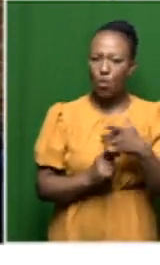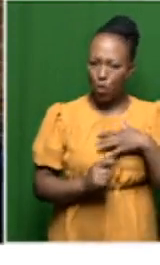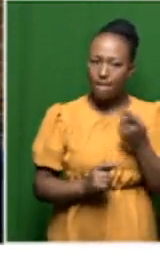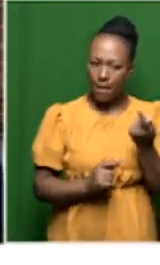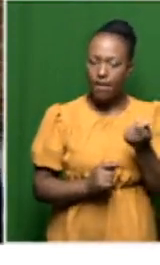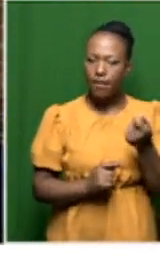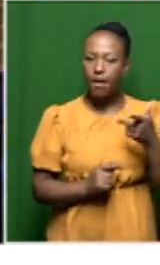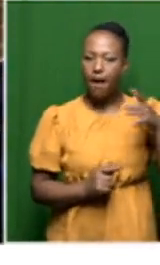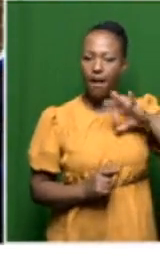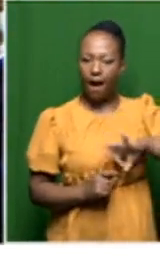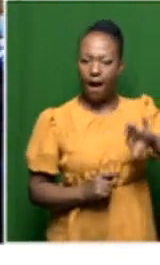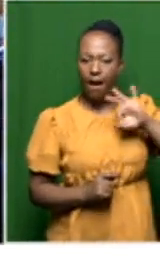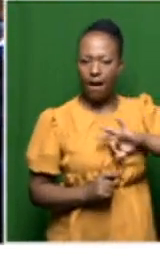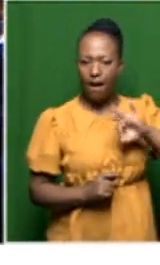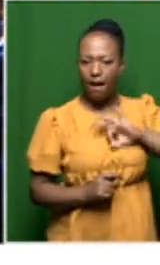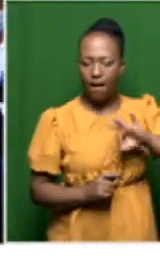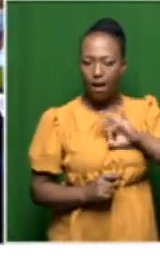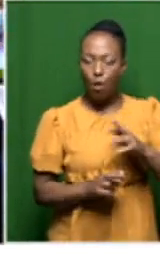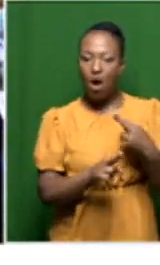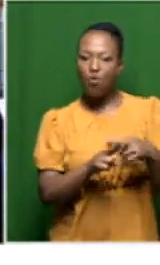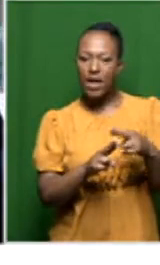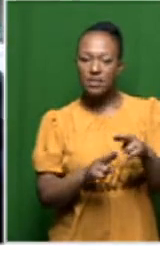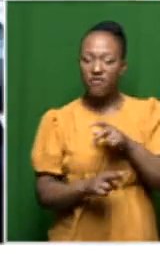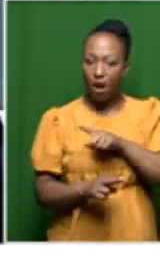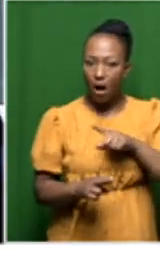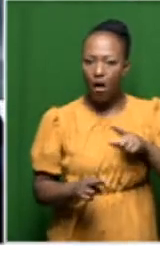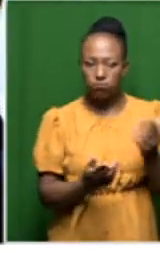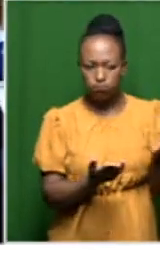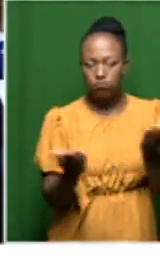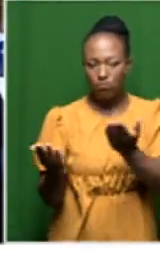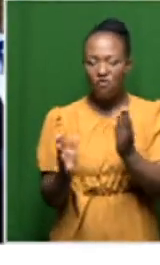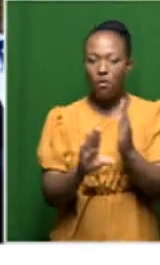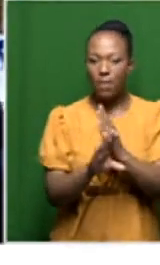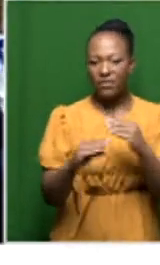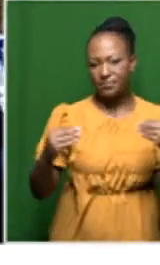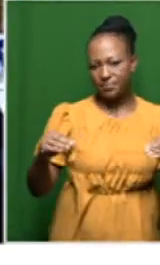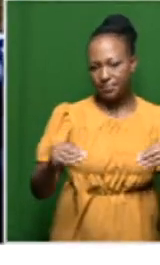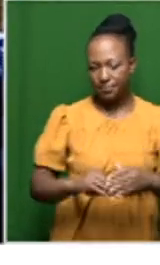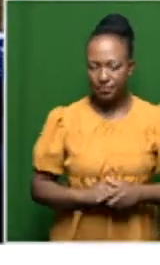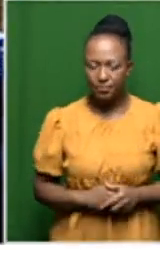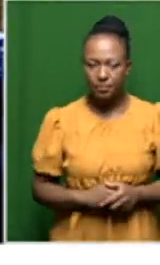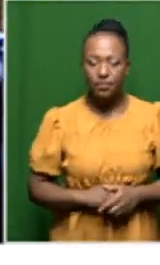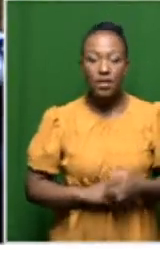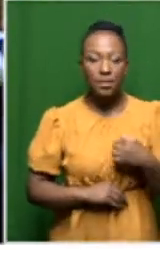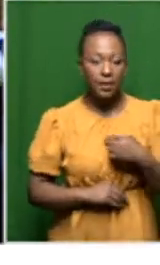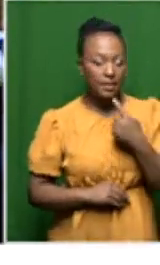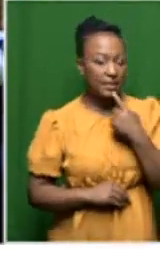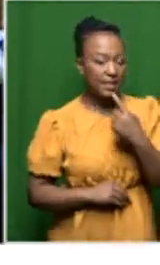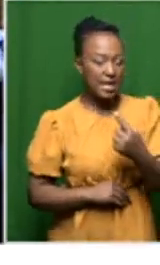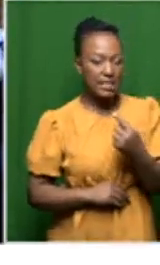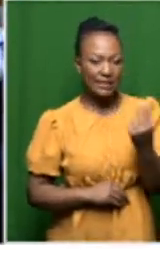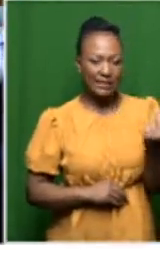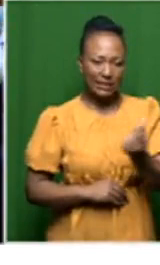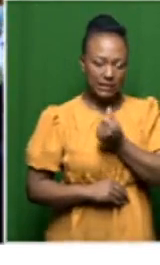them. From the long-term leases that we'll be giving the public, the private sector. And I must say that is one of the